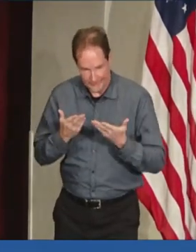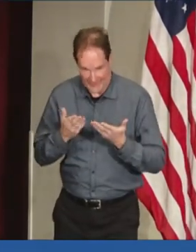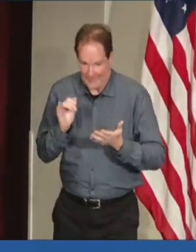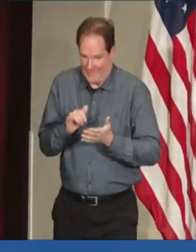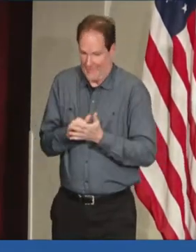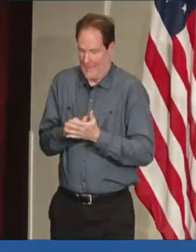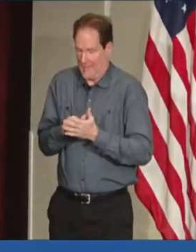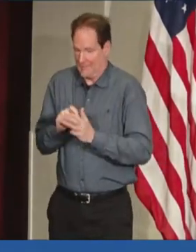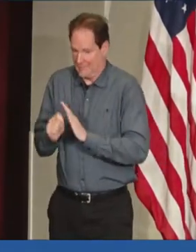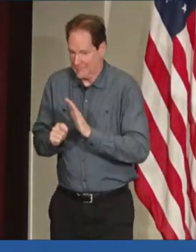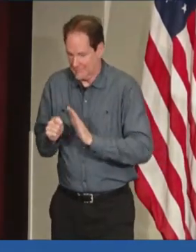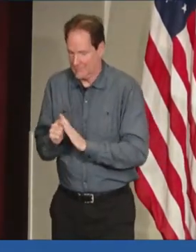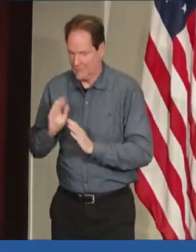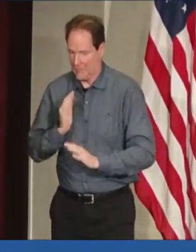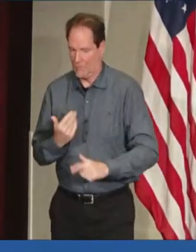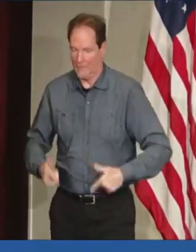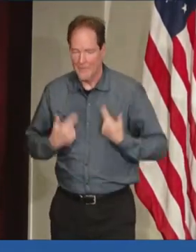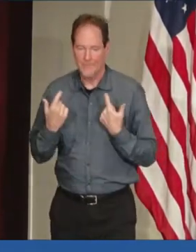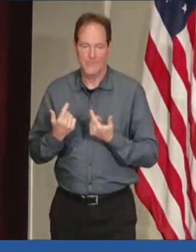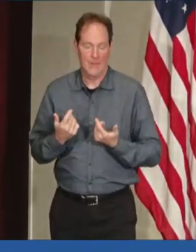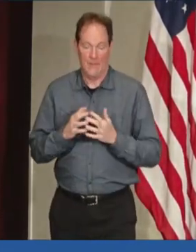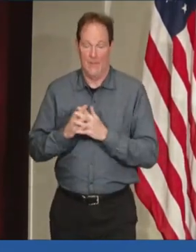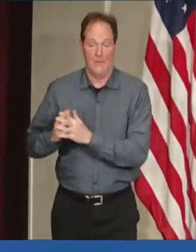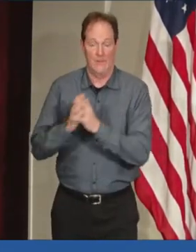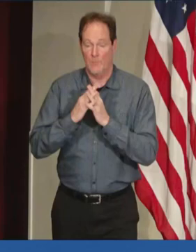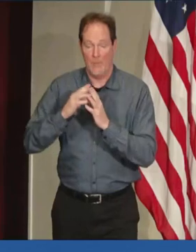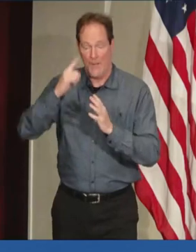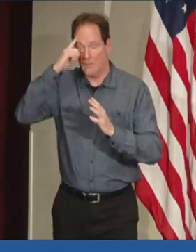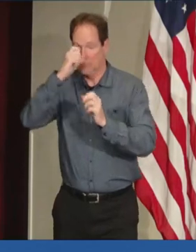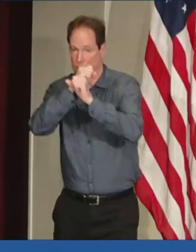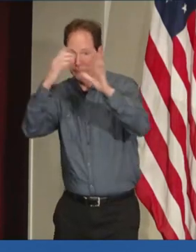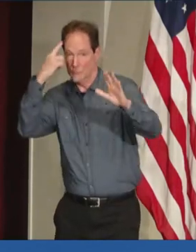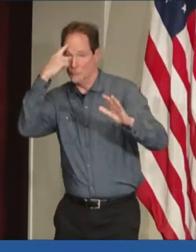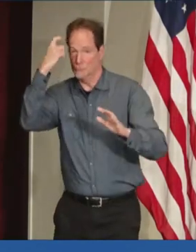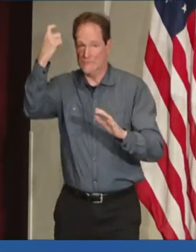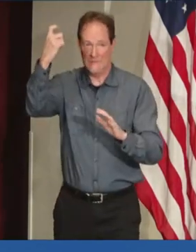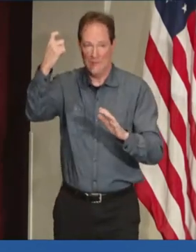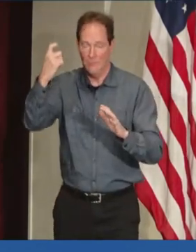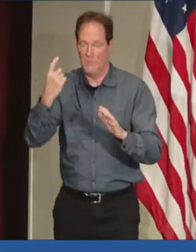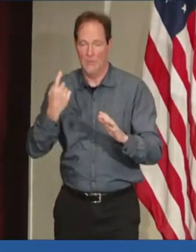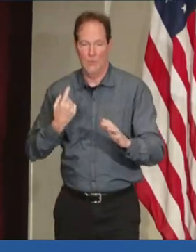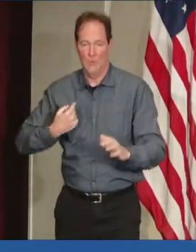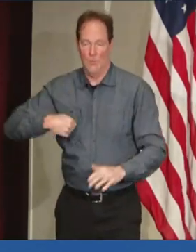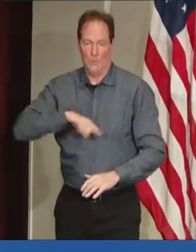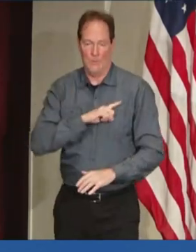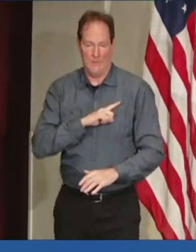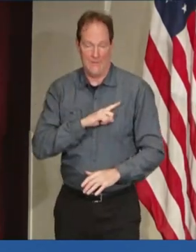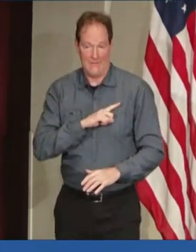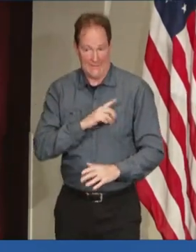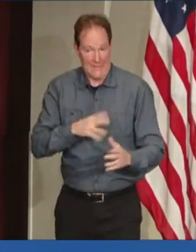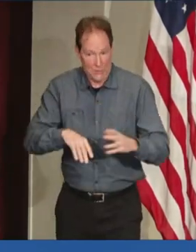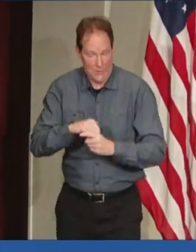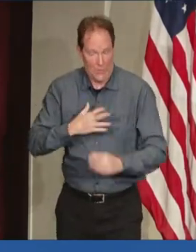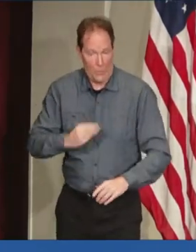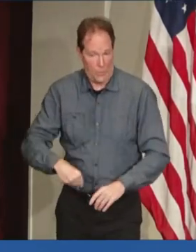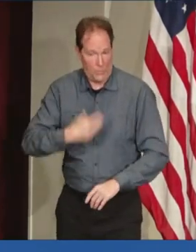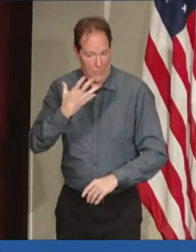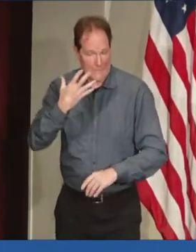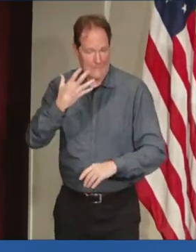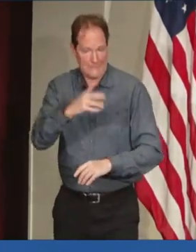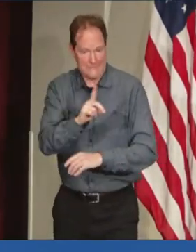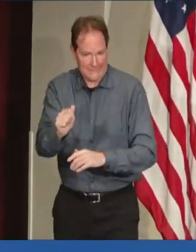lives. The American dream was something that more of us, even the white disabled